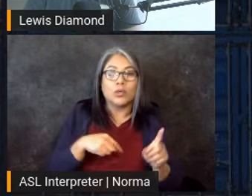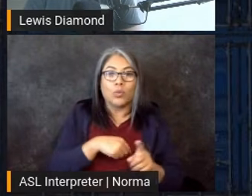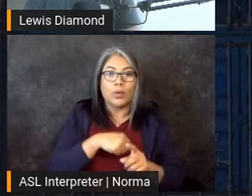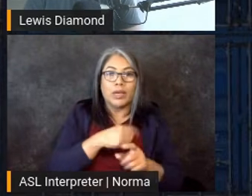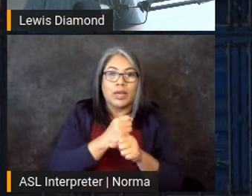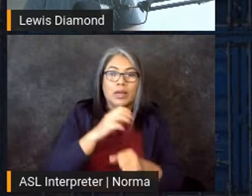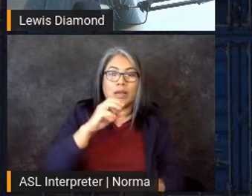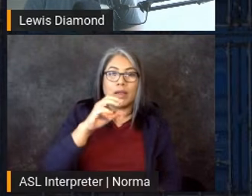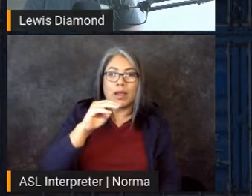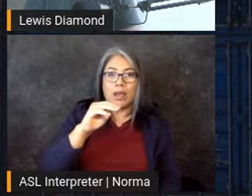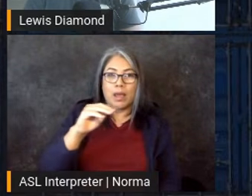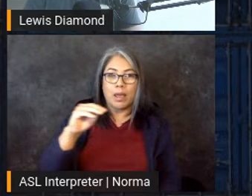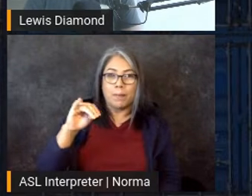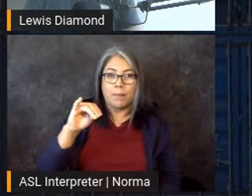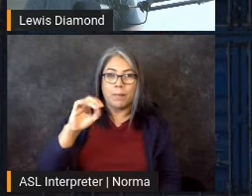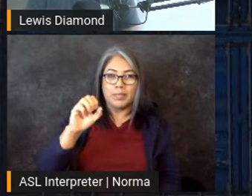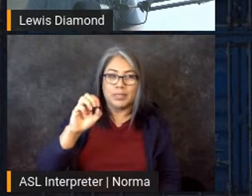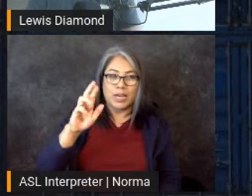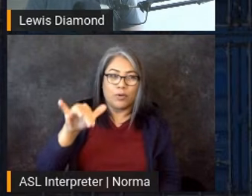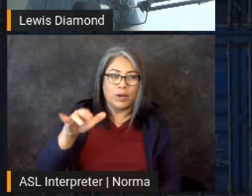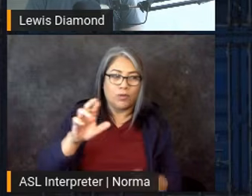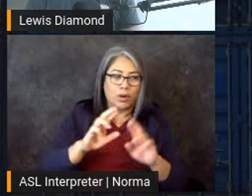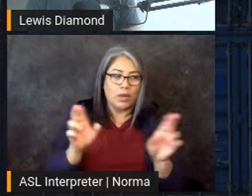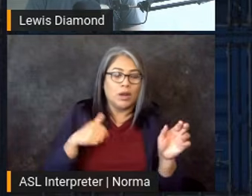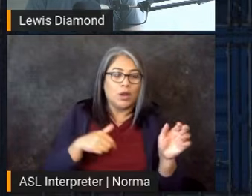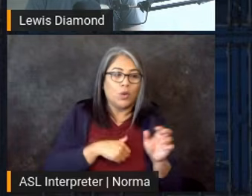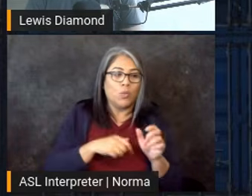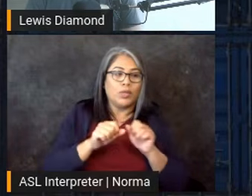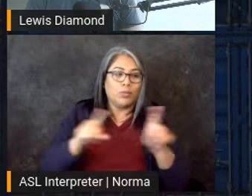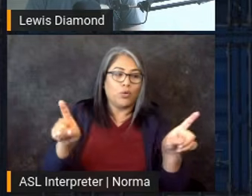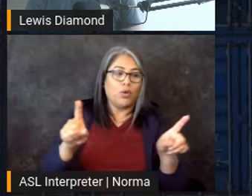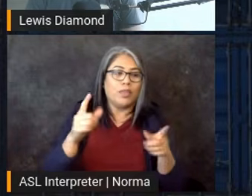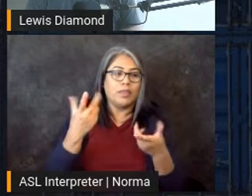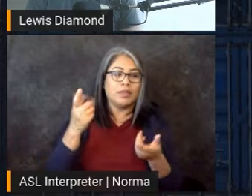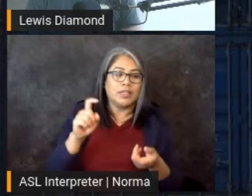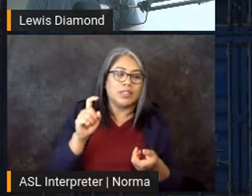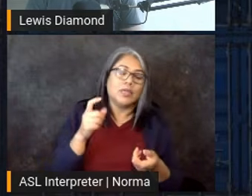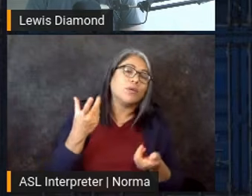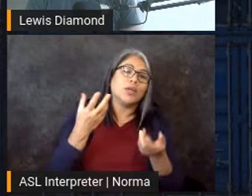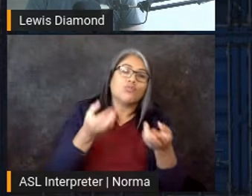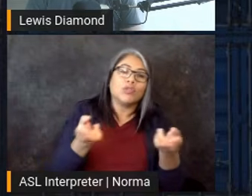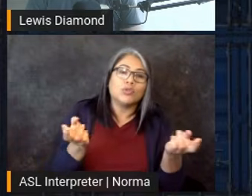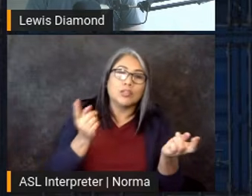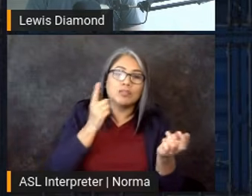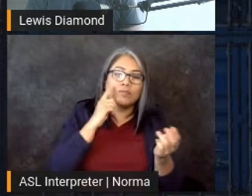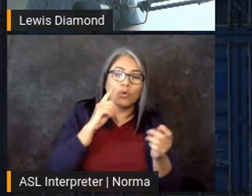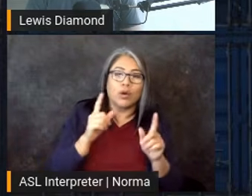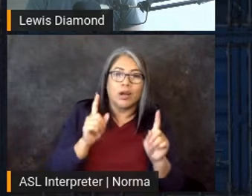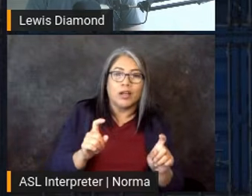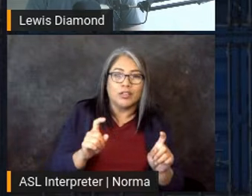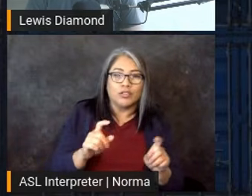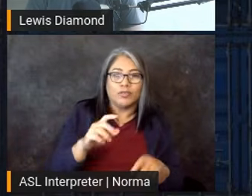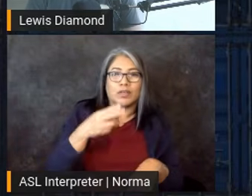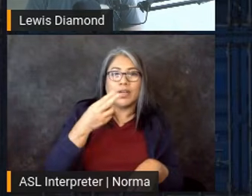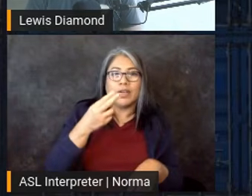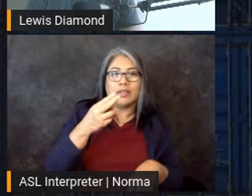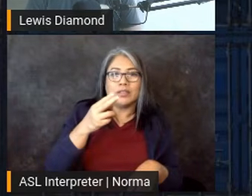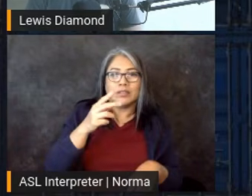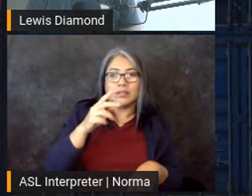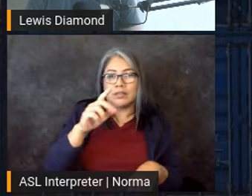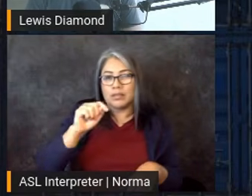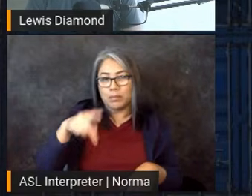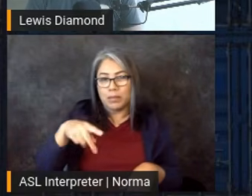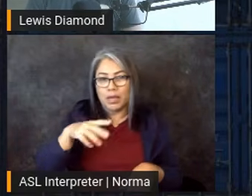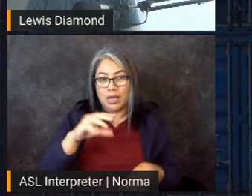ready, we deploy the necessary resources for serving HTTP and HTTPS.